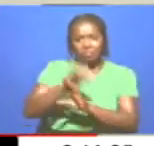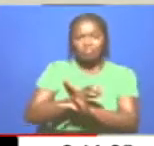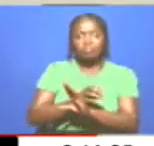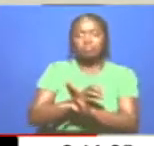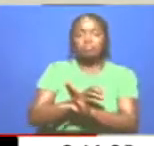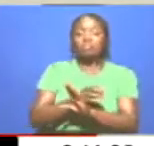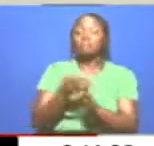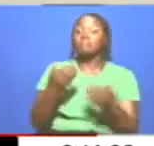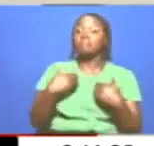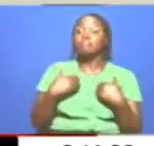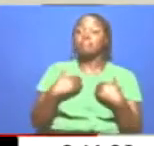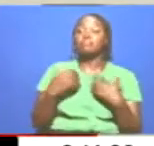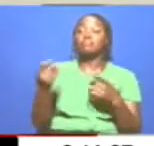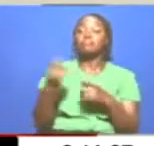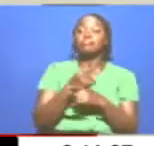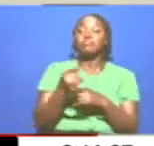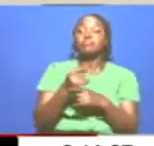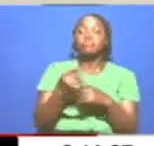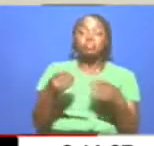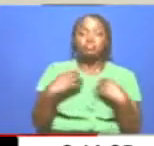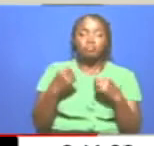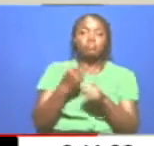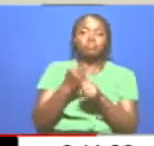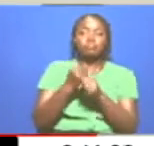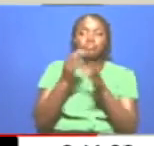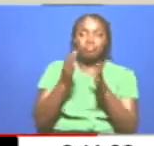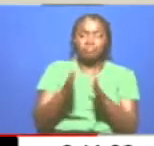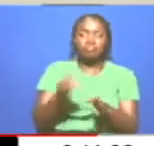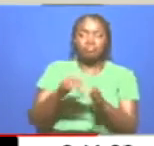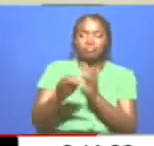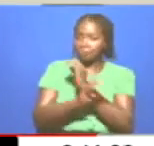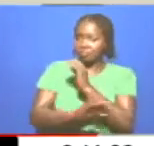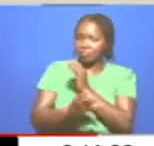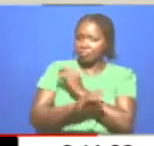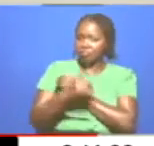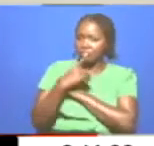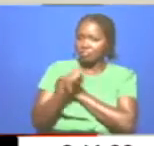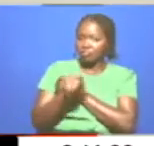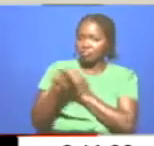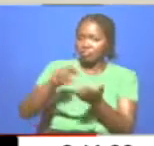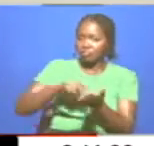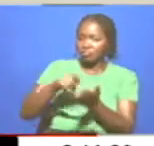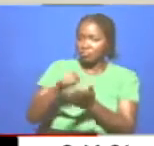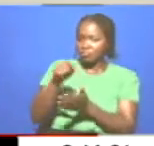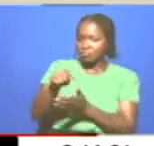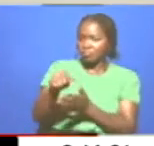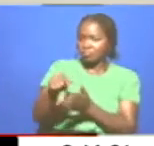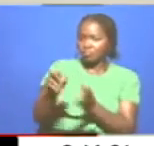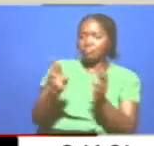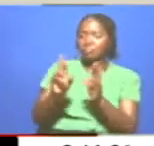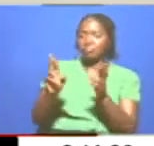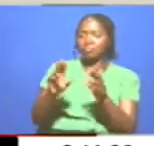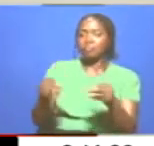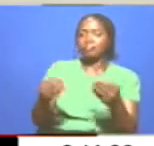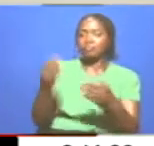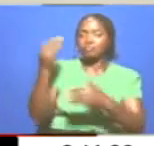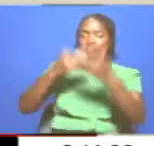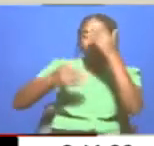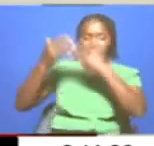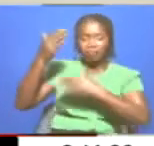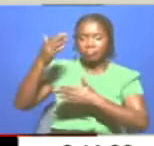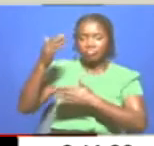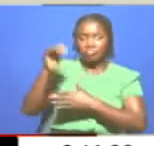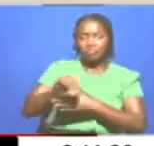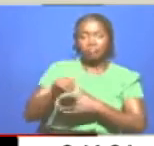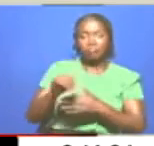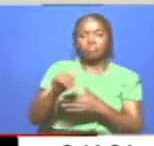we have for training of health workers in the country. So this project will already set the universities that are going